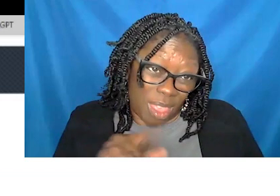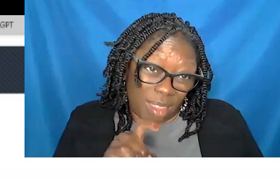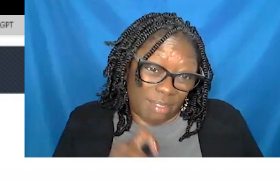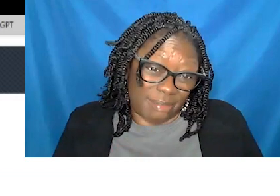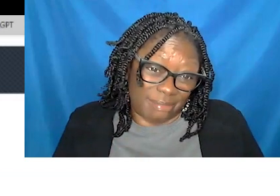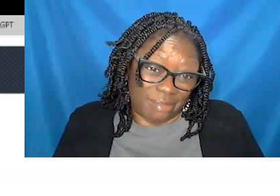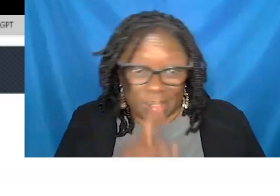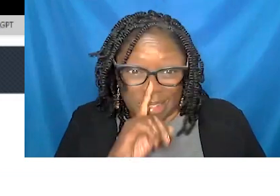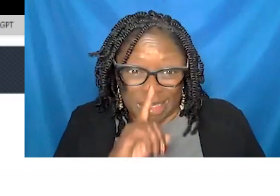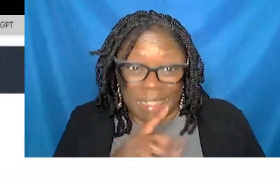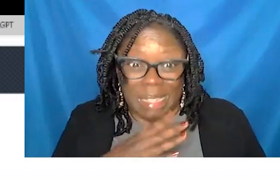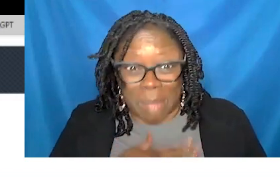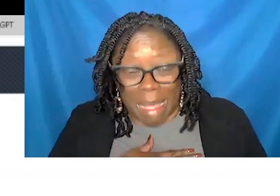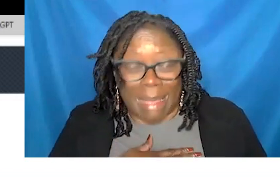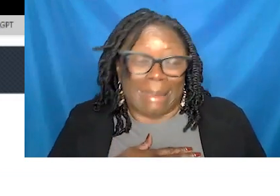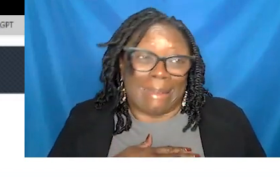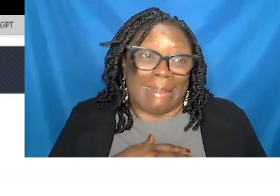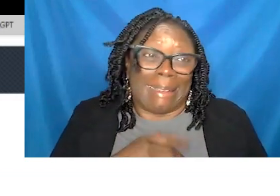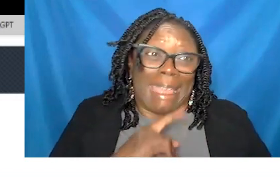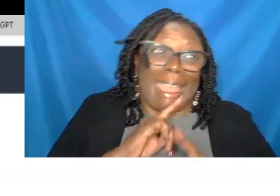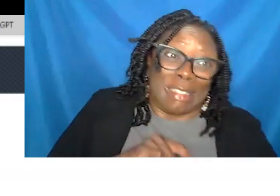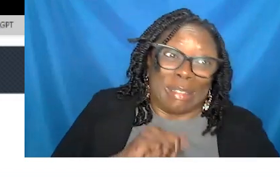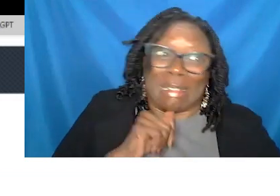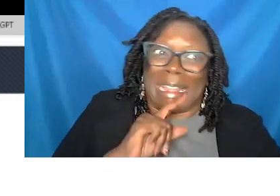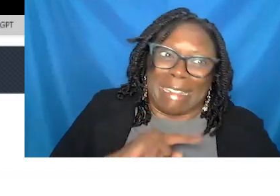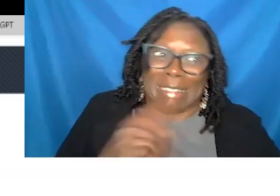That's kind of my non-answer answer. I don't want